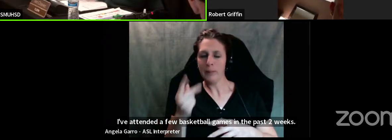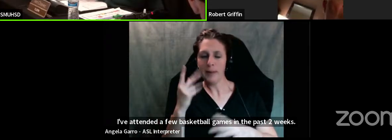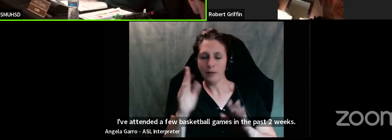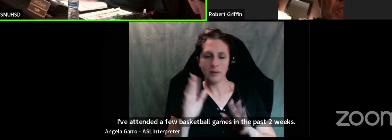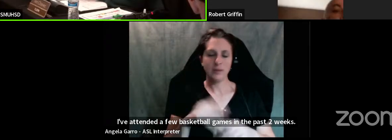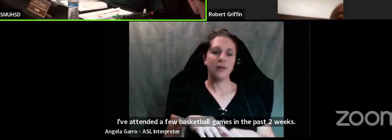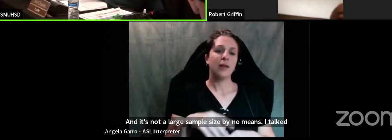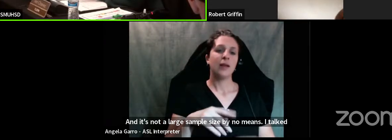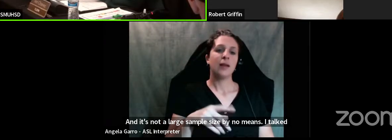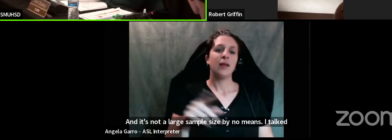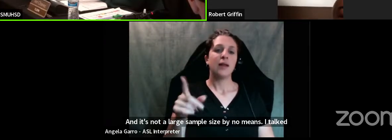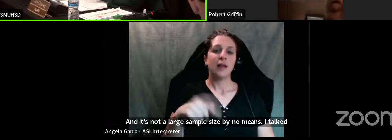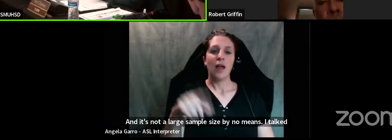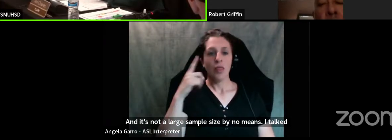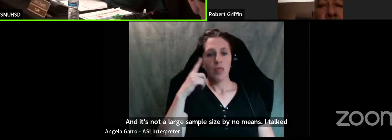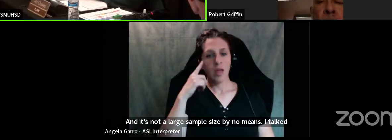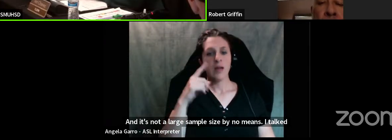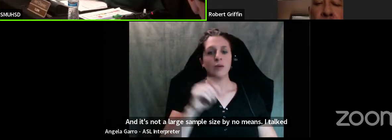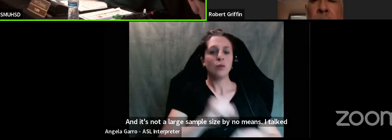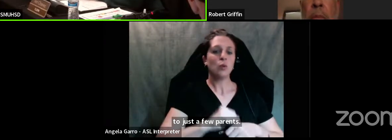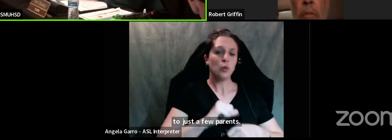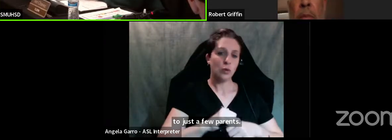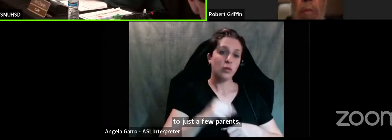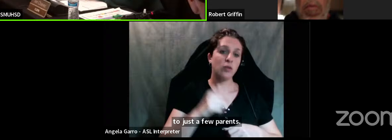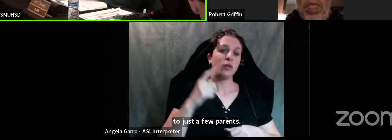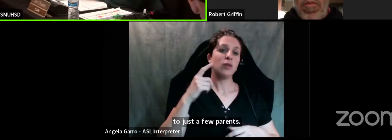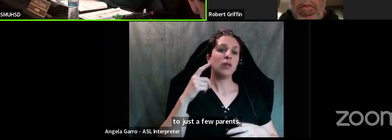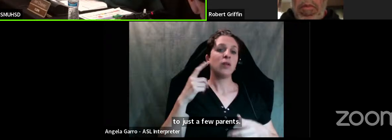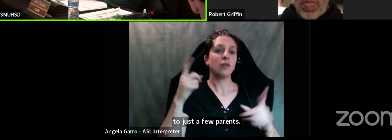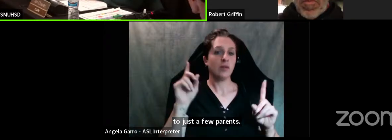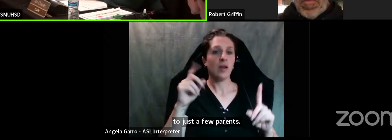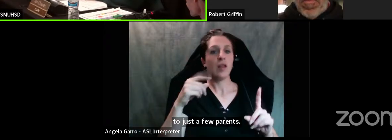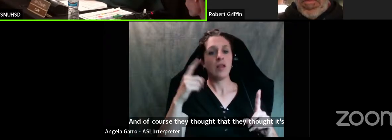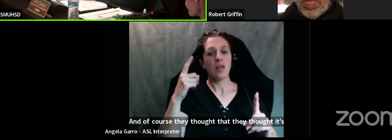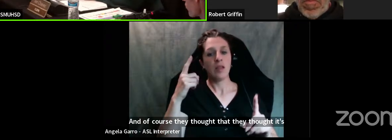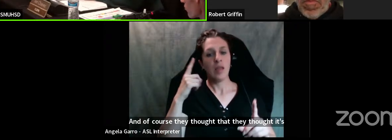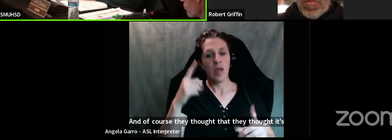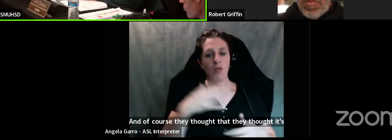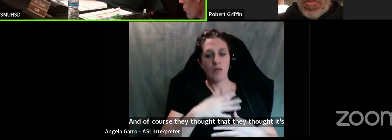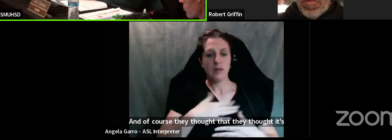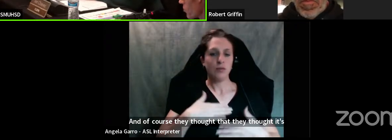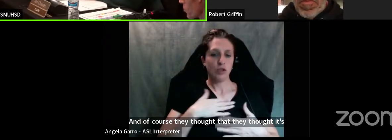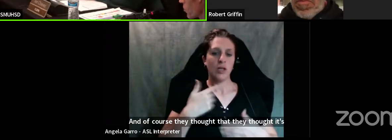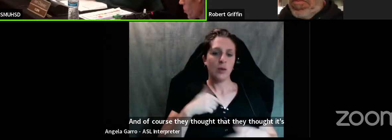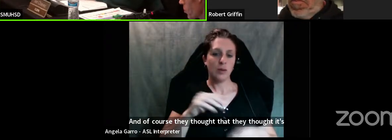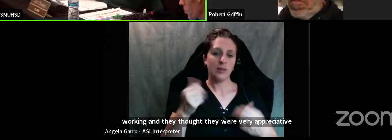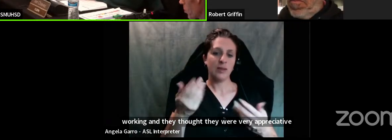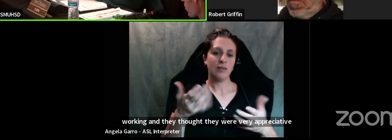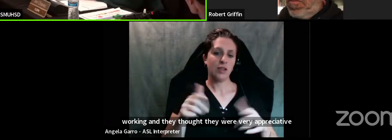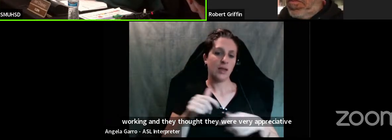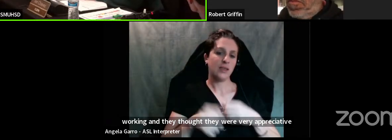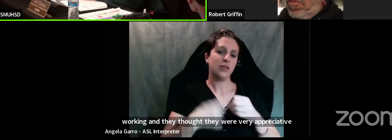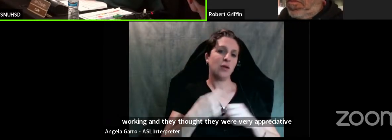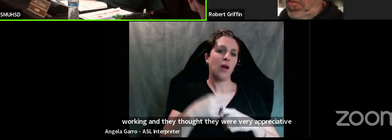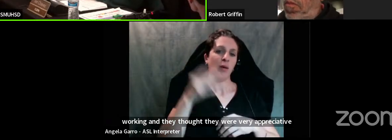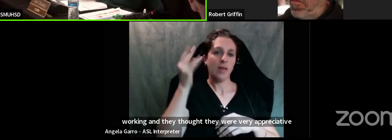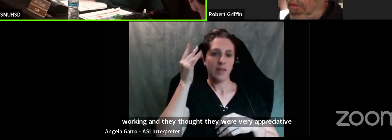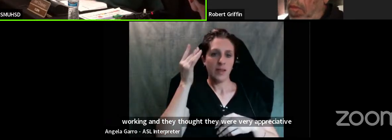thought it's working, and they were very appreciative that we're giving this a chance right this year. But like what I was just thinking, when